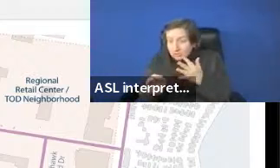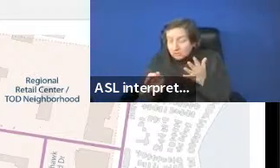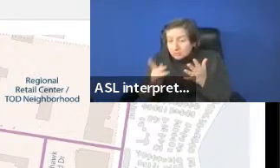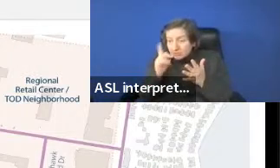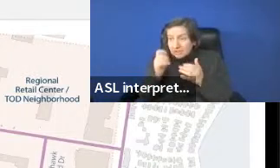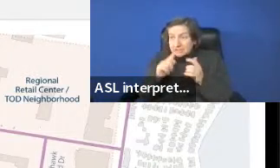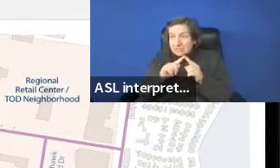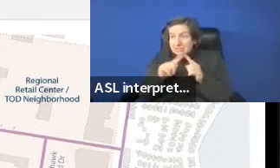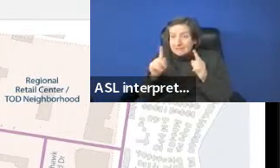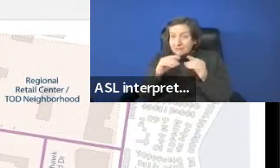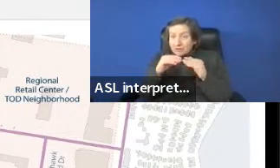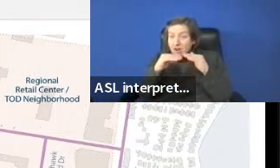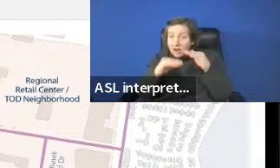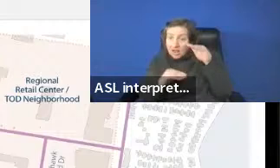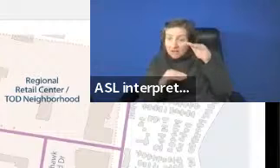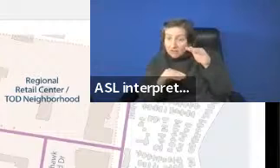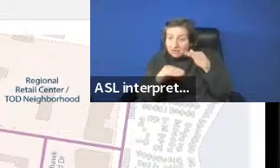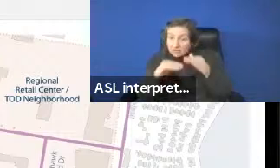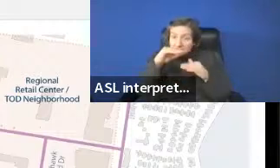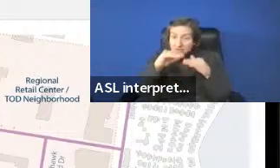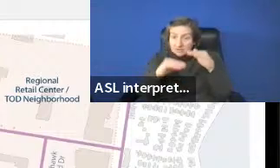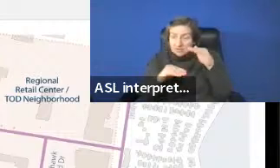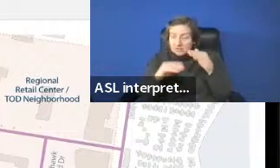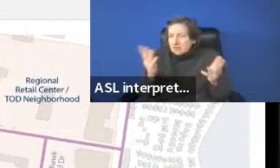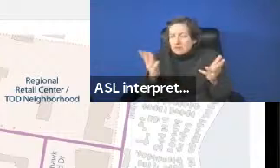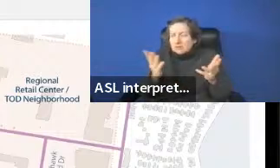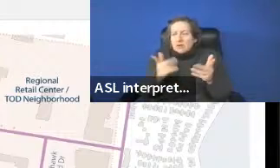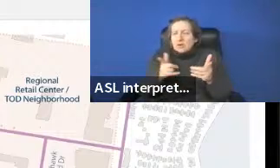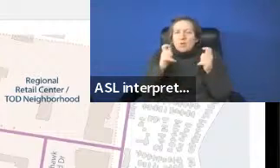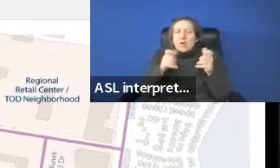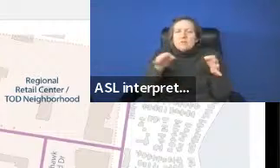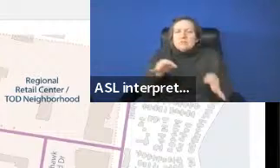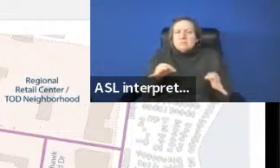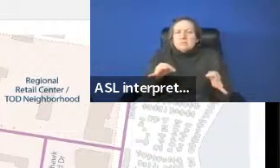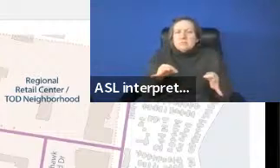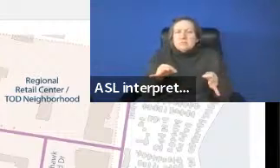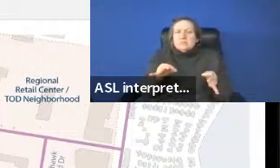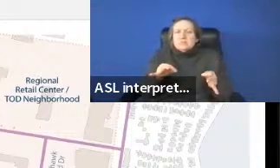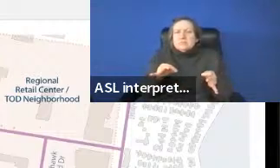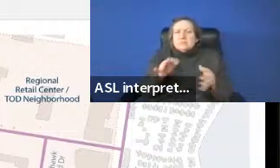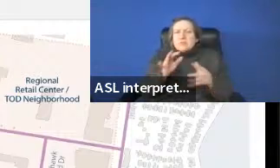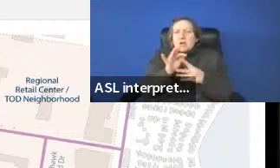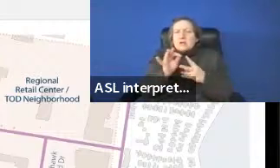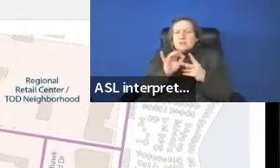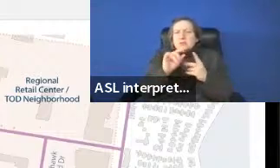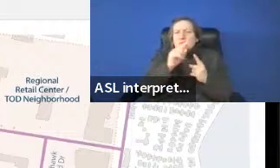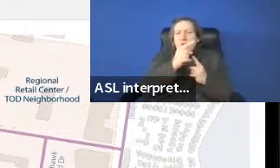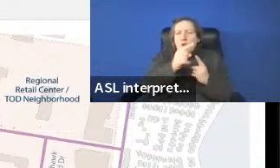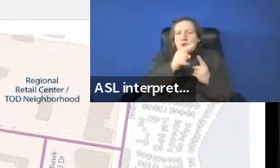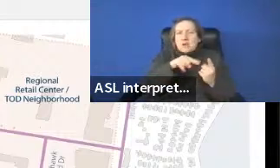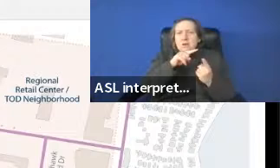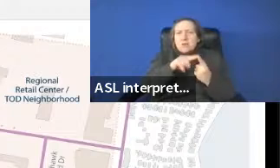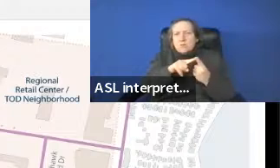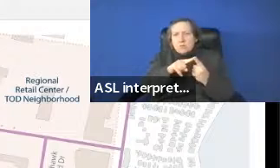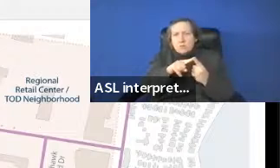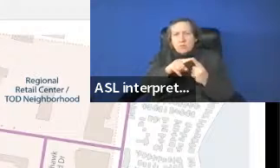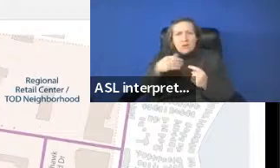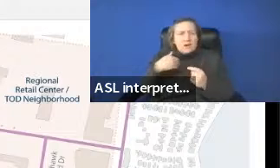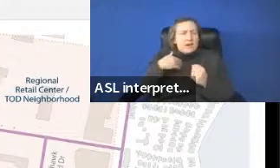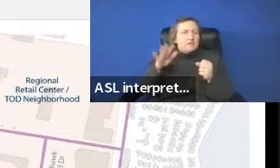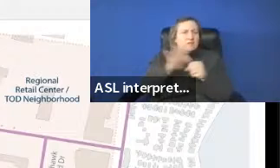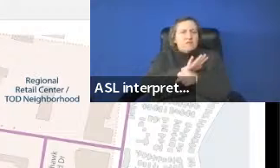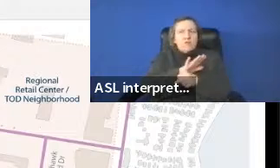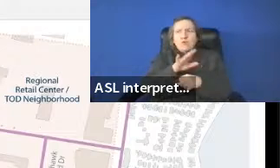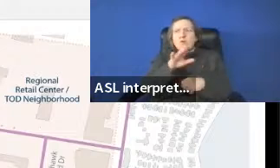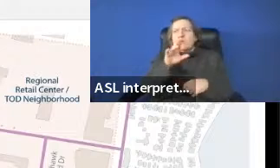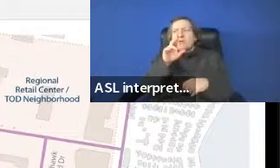on different levels. So just a quick overview on option 1, when there's that full